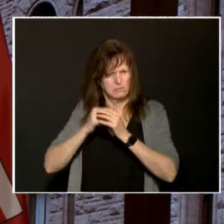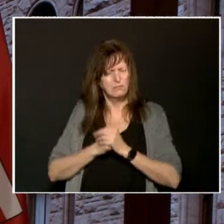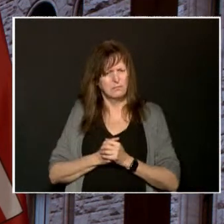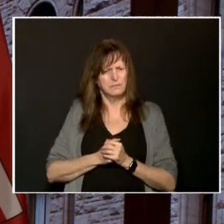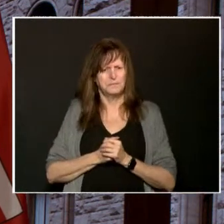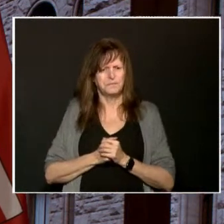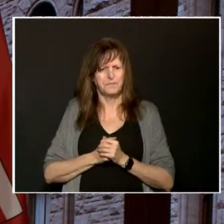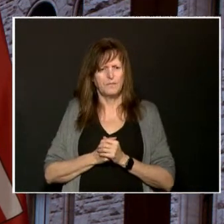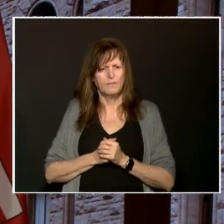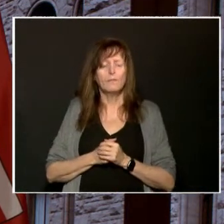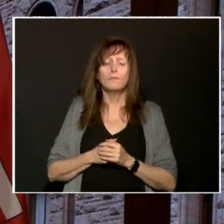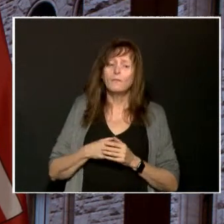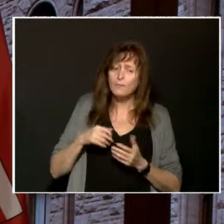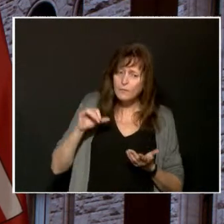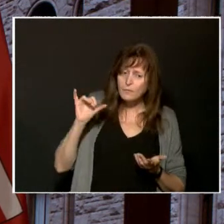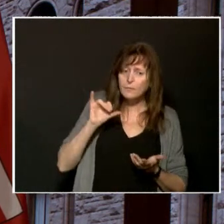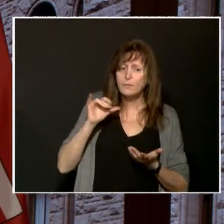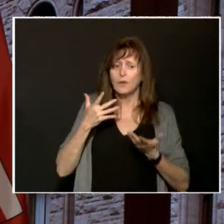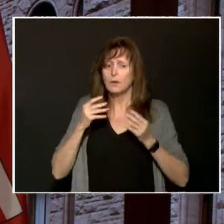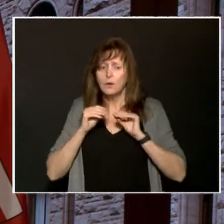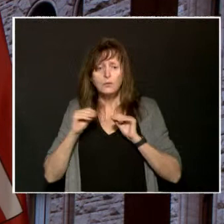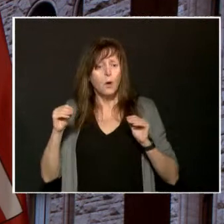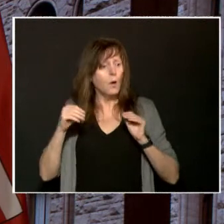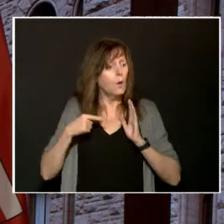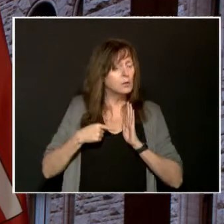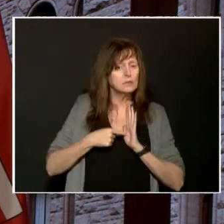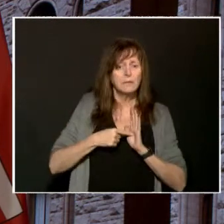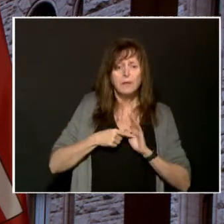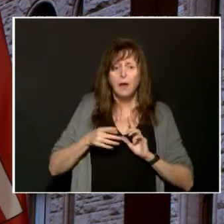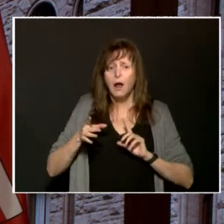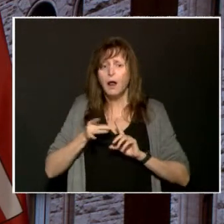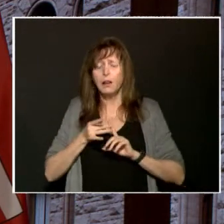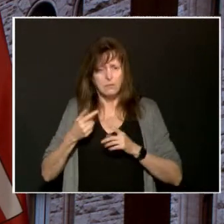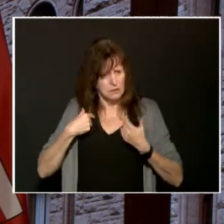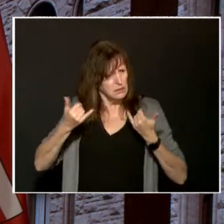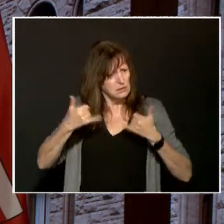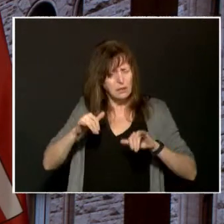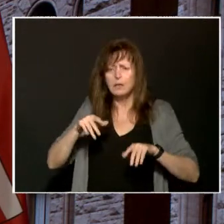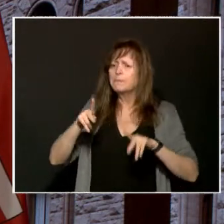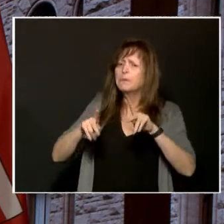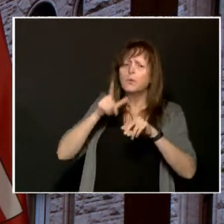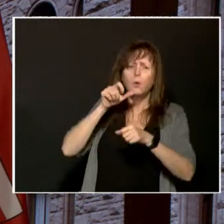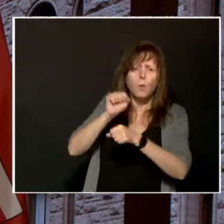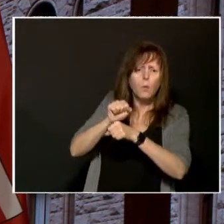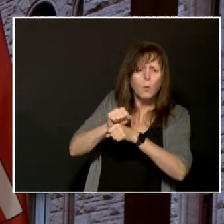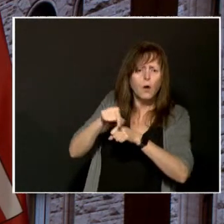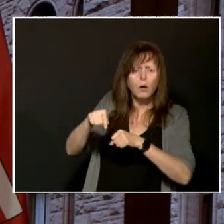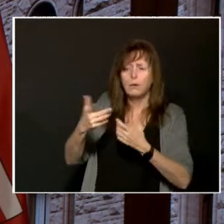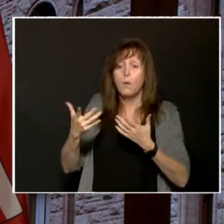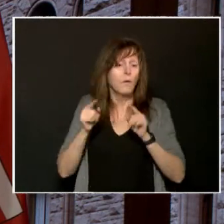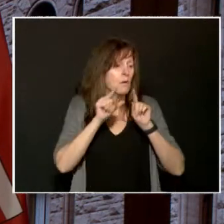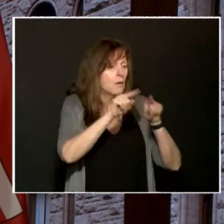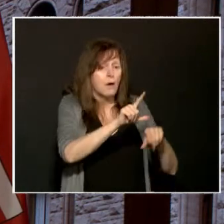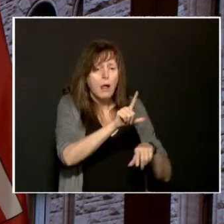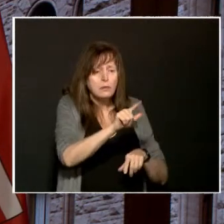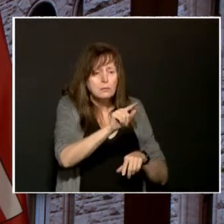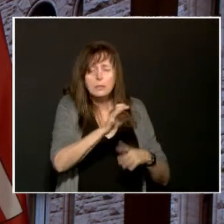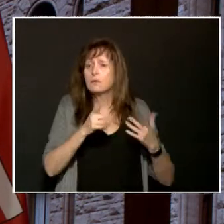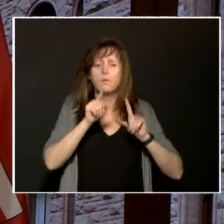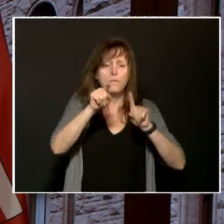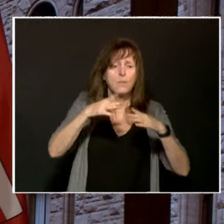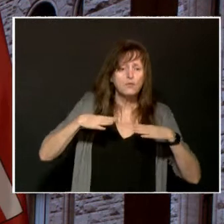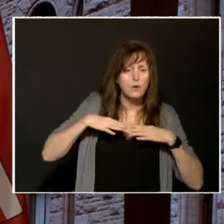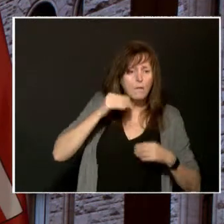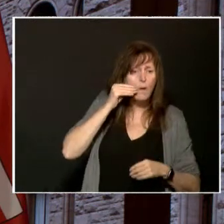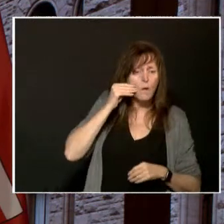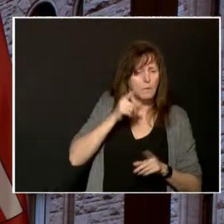asymptomatic testing, certainly of people who are working or visiting long-term care, retirement homes. I